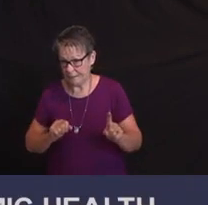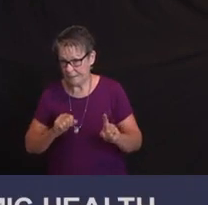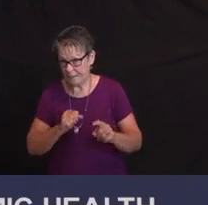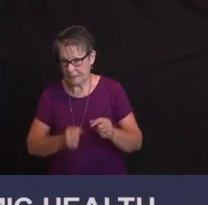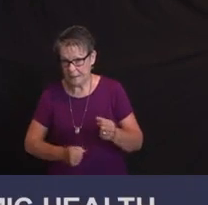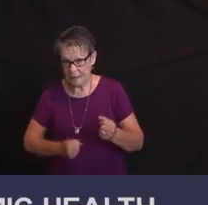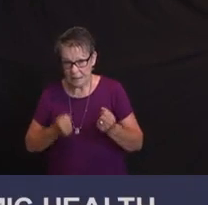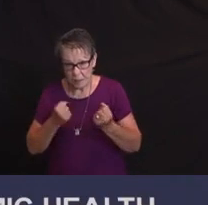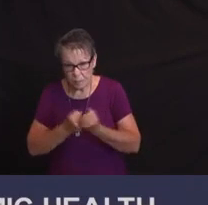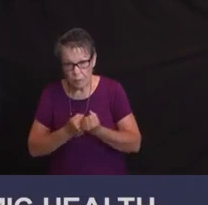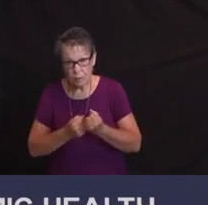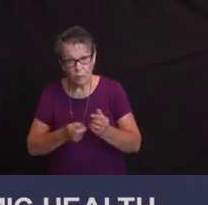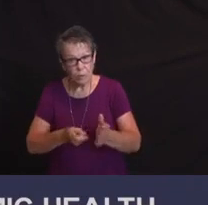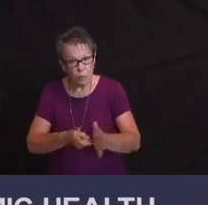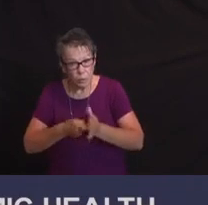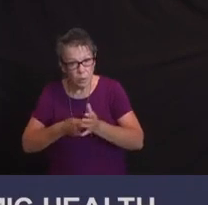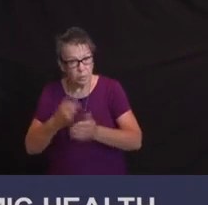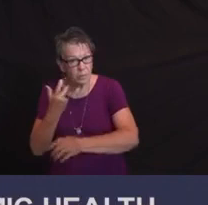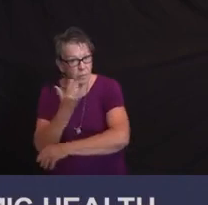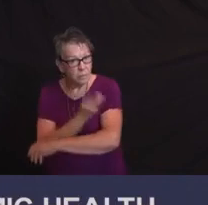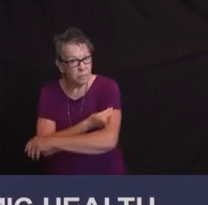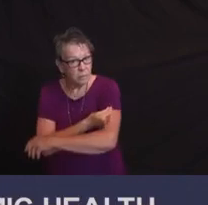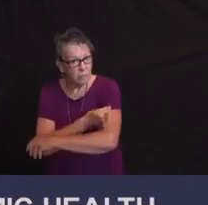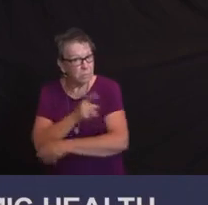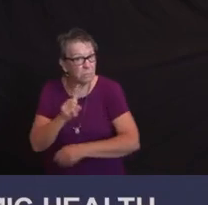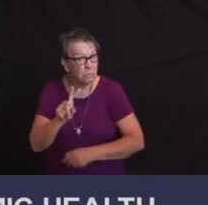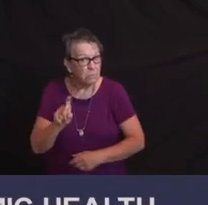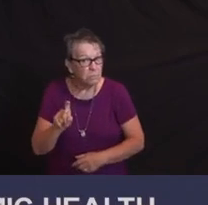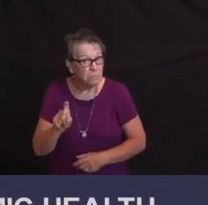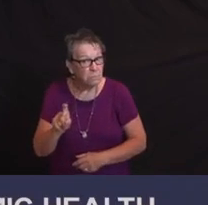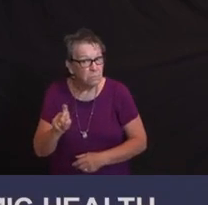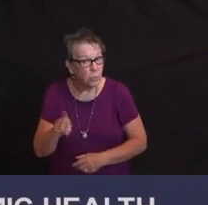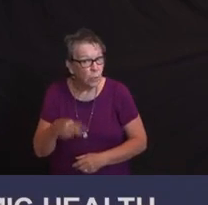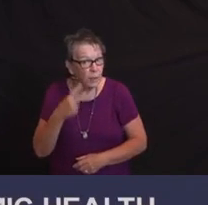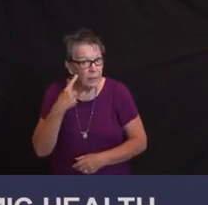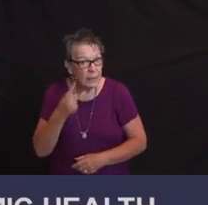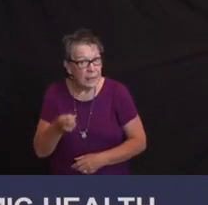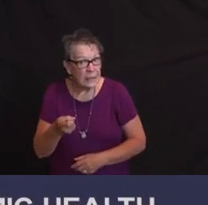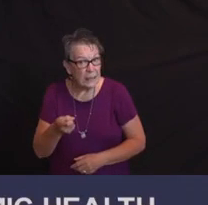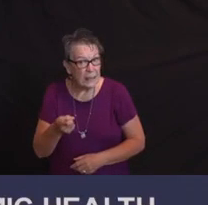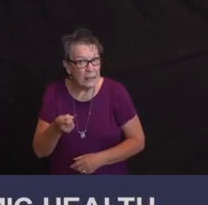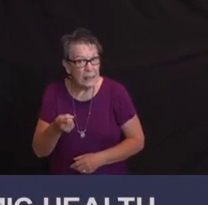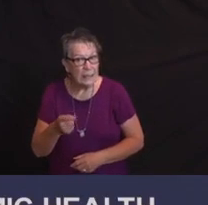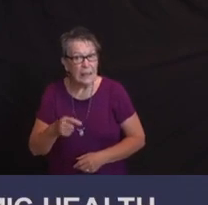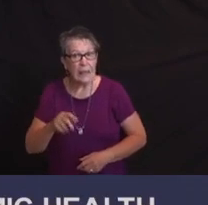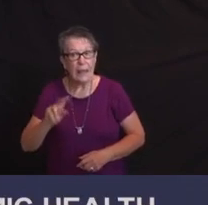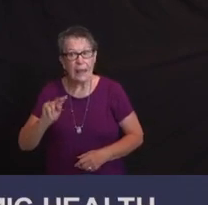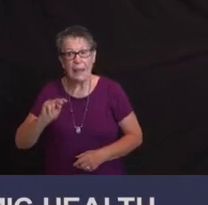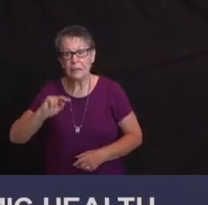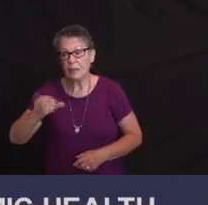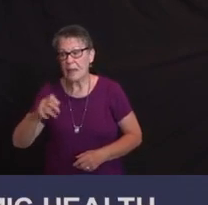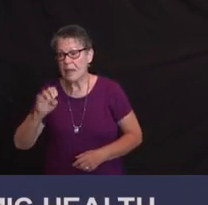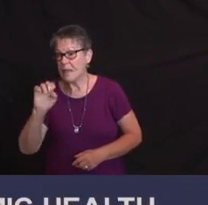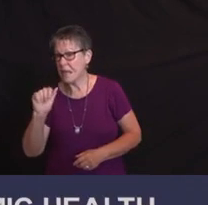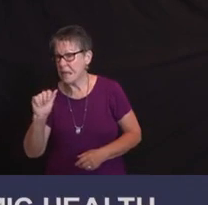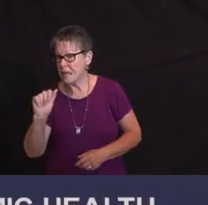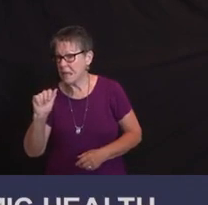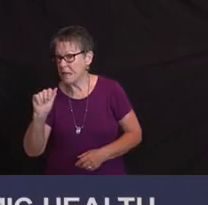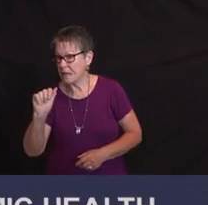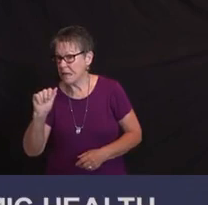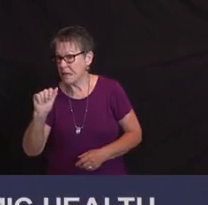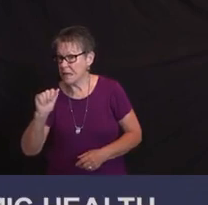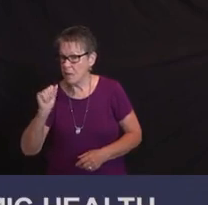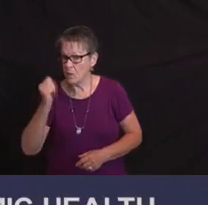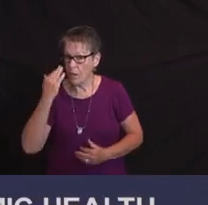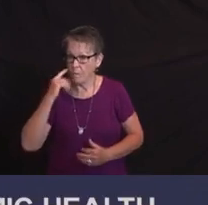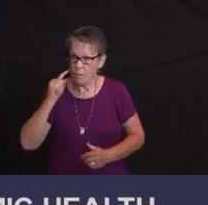that affects your thinking on the matter. Similarly, the NJEA says that they're waiting for guidance from your administration on